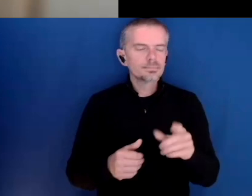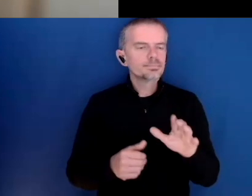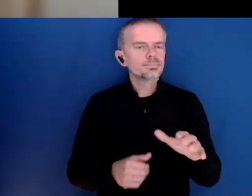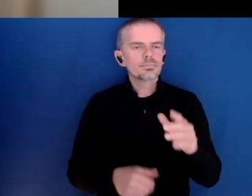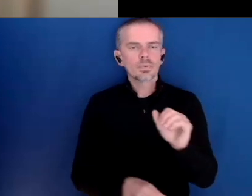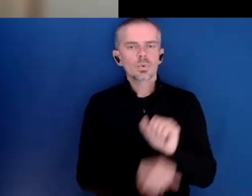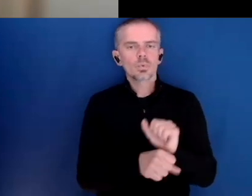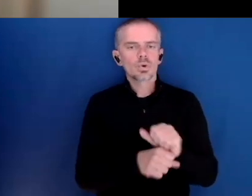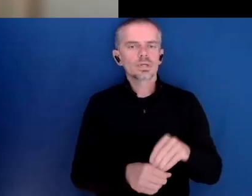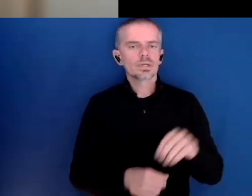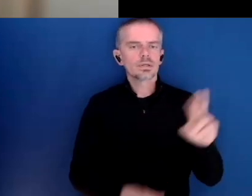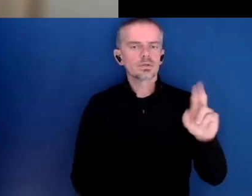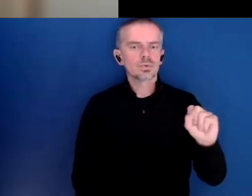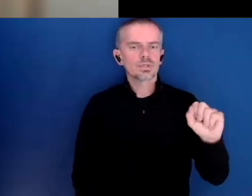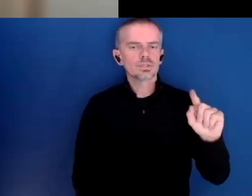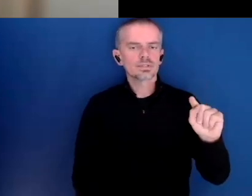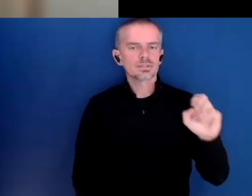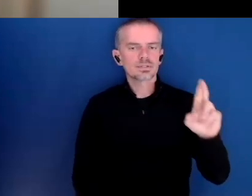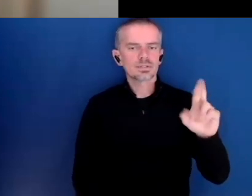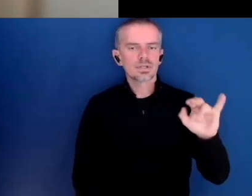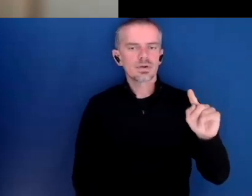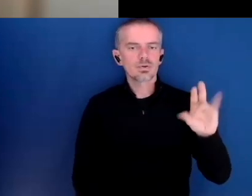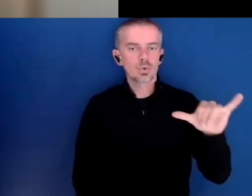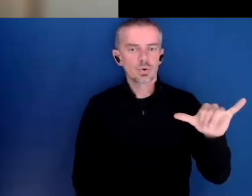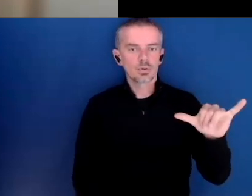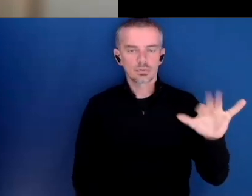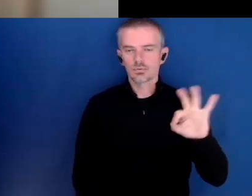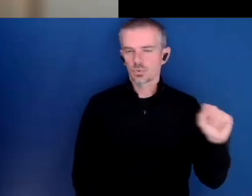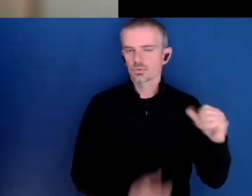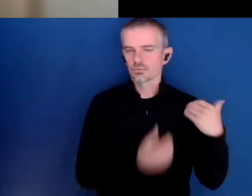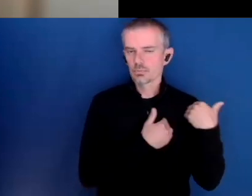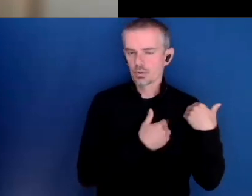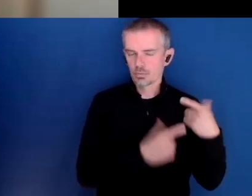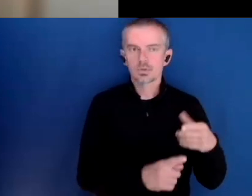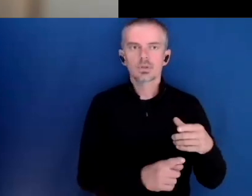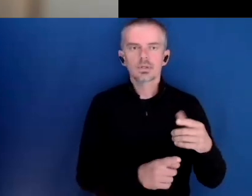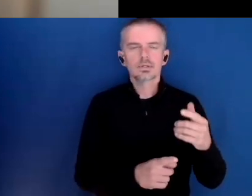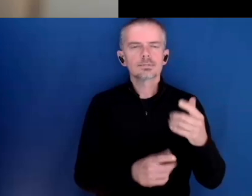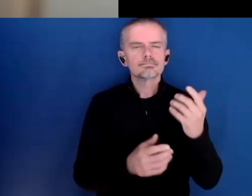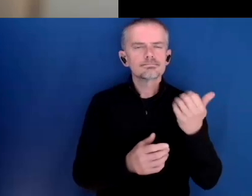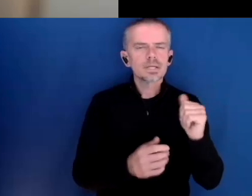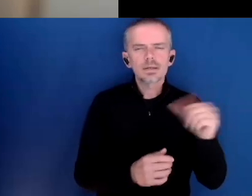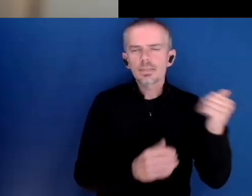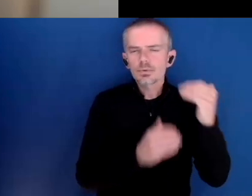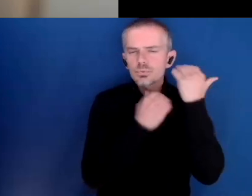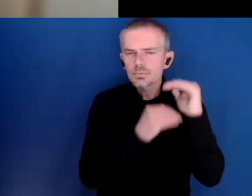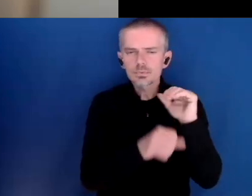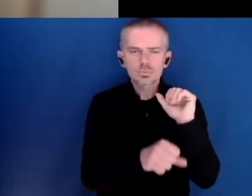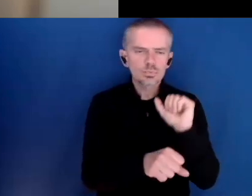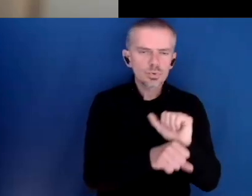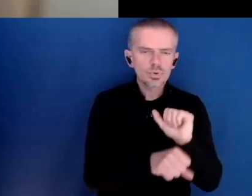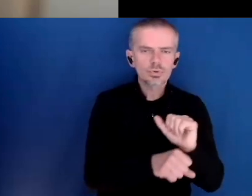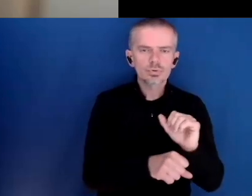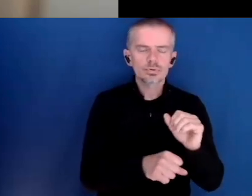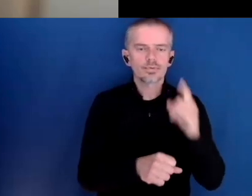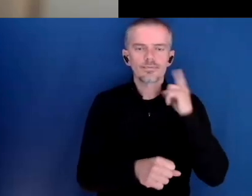U.S. territories that the Forest Service is responsible to. Are there any restrictions on work or use between a challenge cost